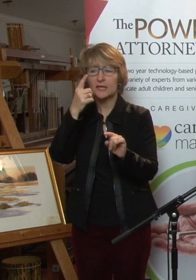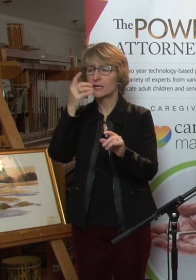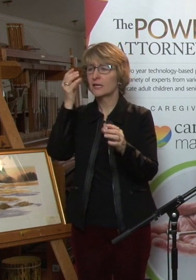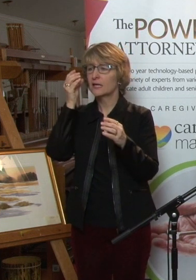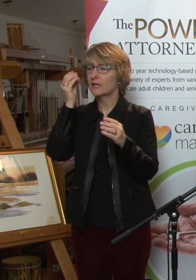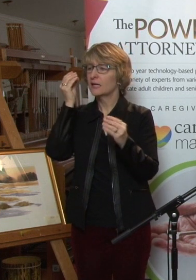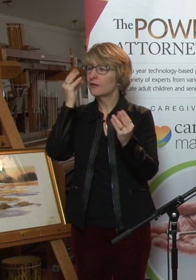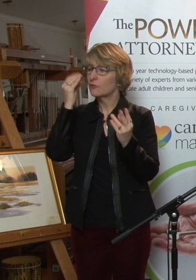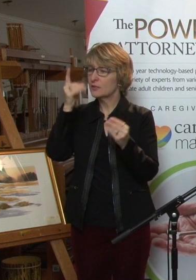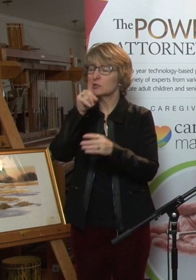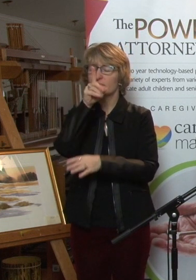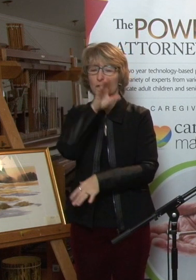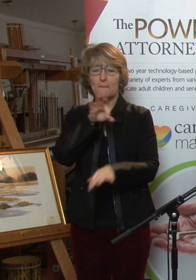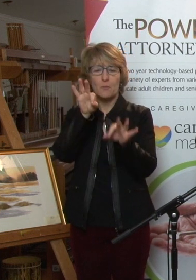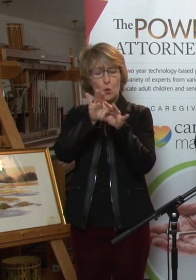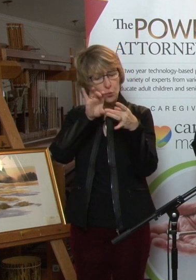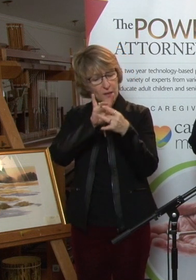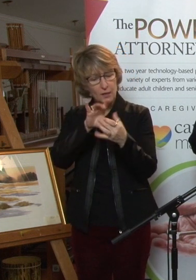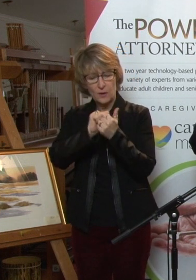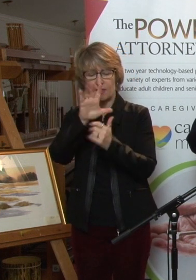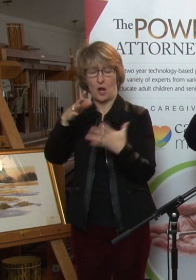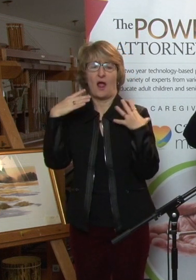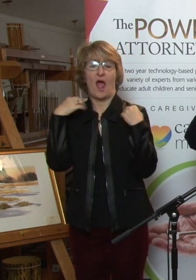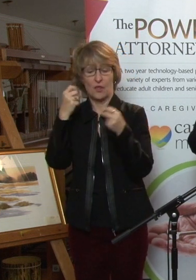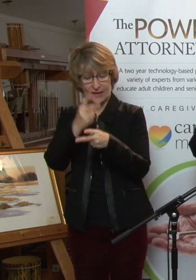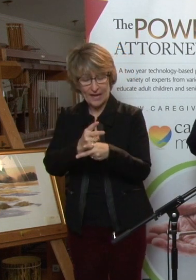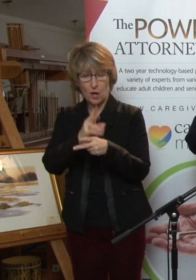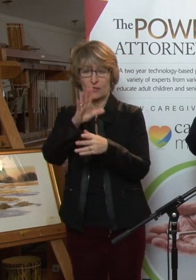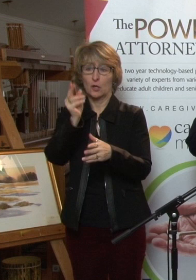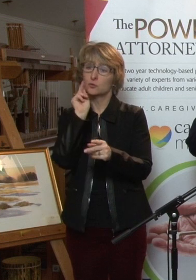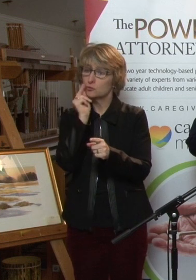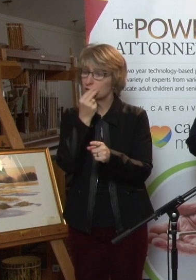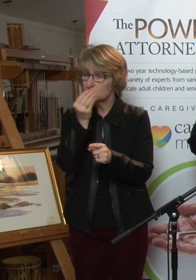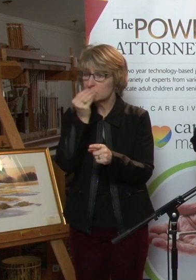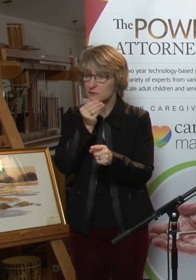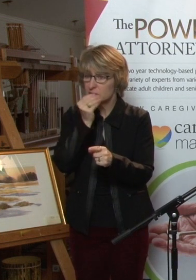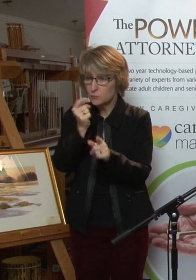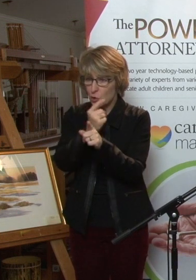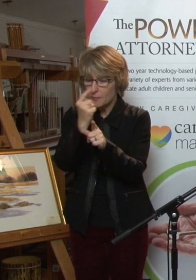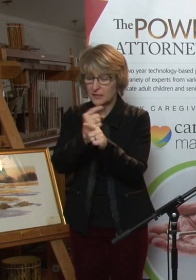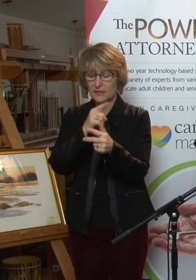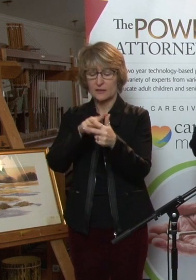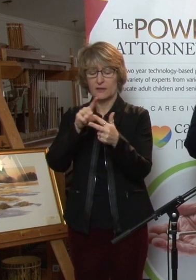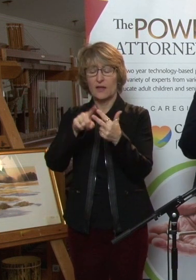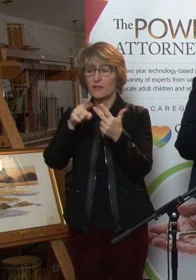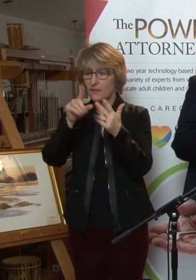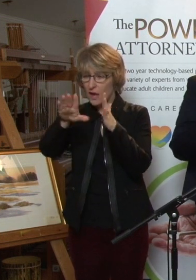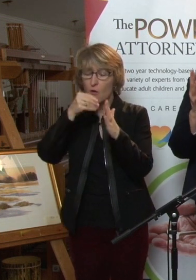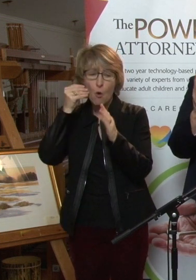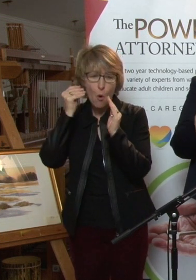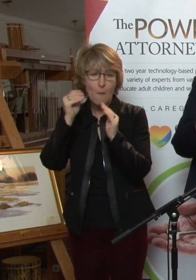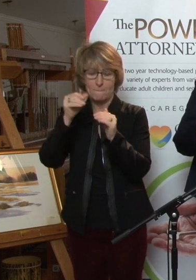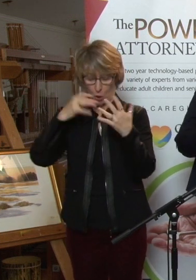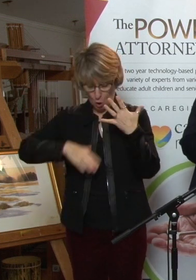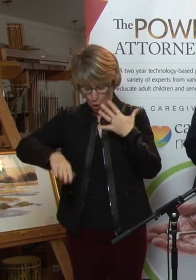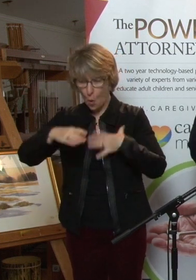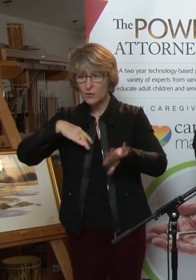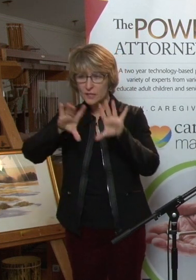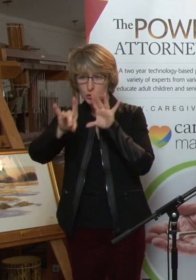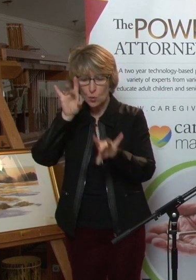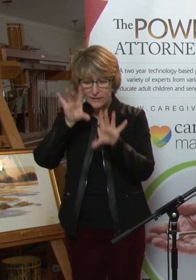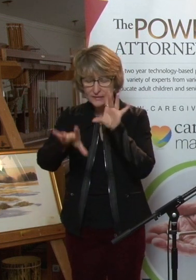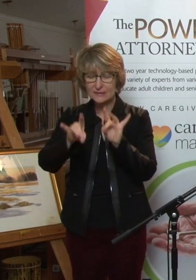relevant to making a decision concerning their own health care, their nutrition, their shelter, their clothing, their hygiene and